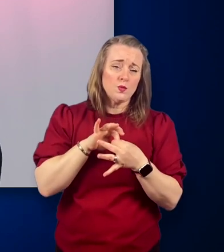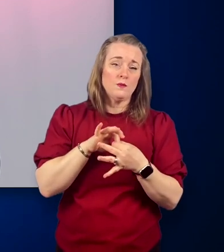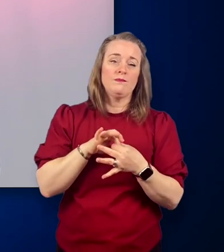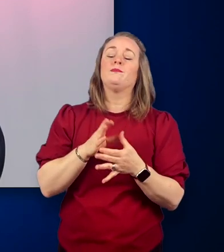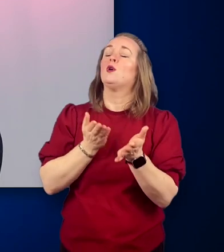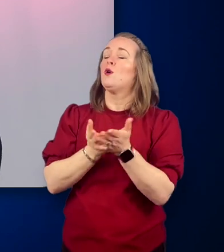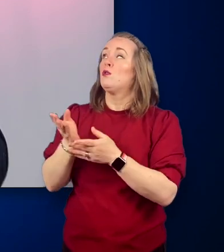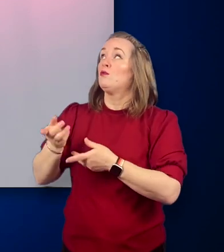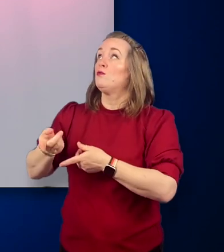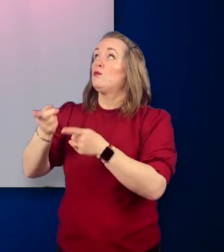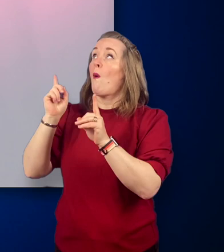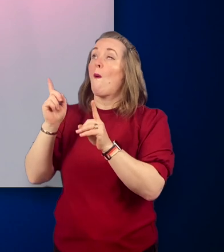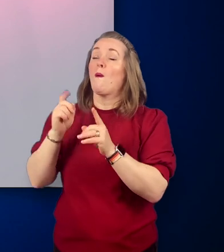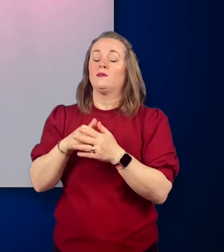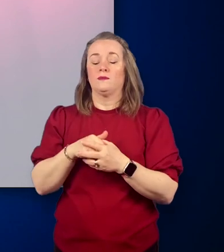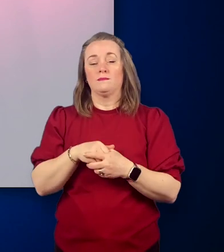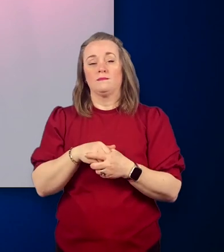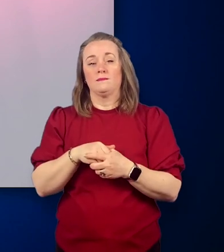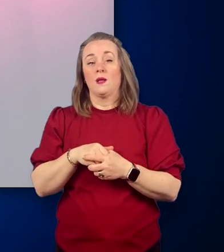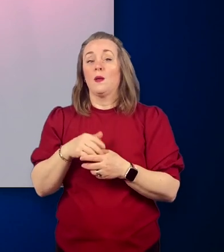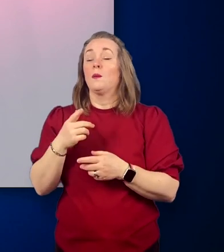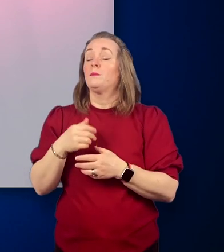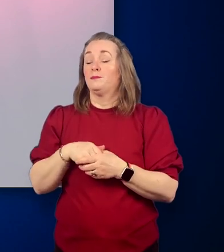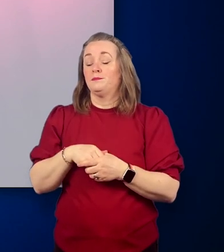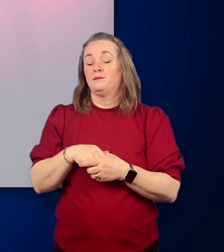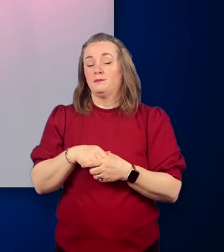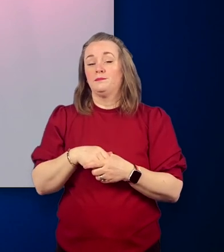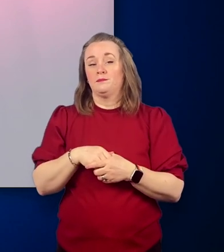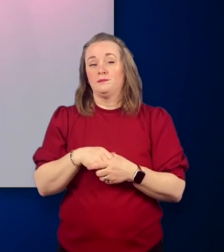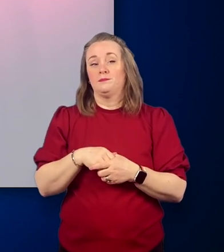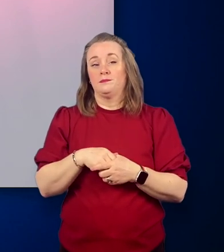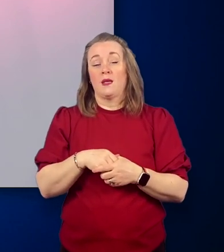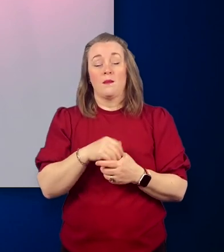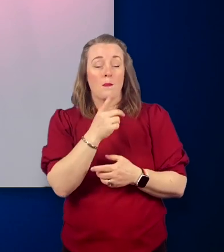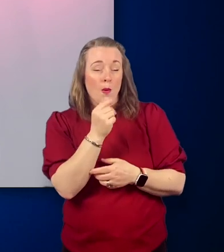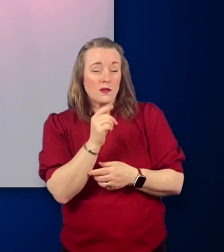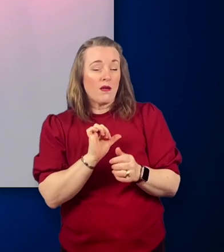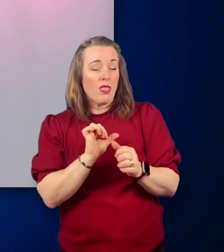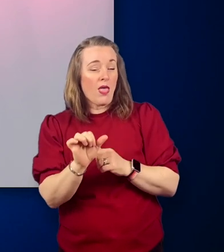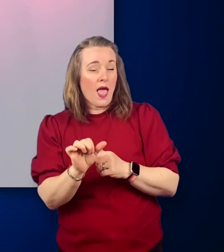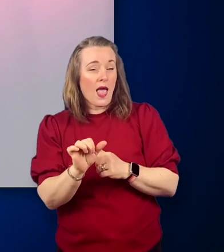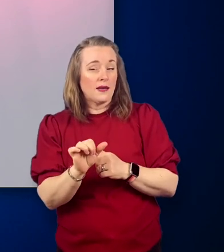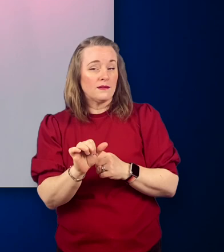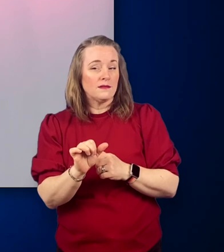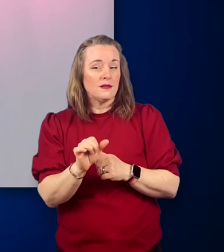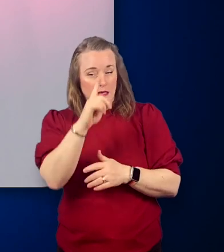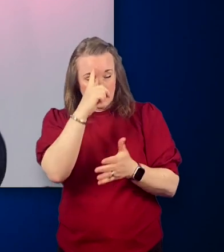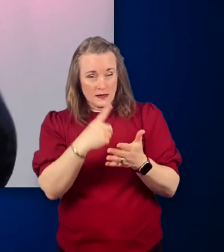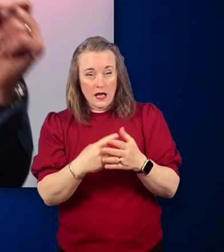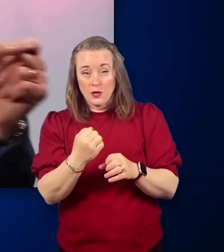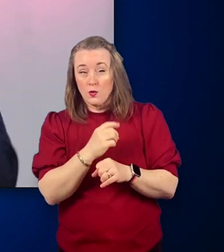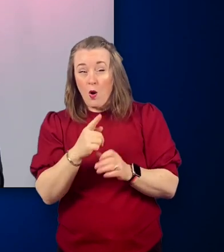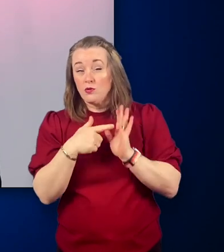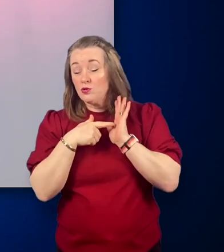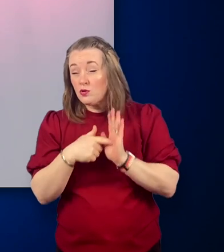through him to invite him into your life. And then maybe to mark it, you should think